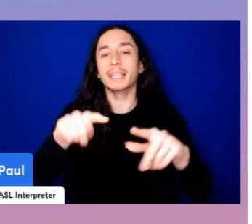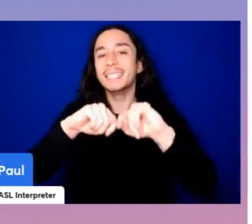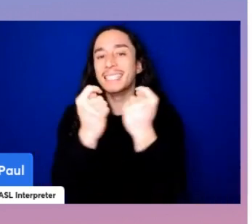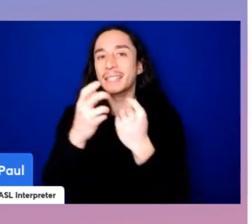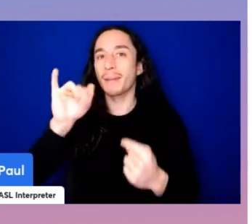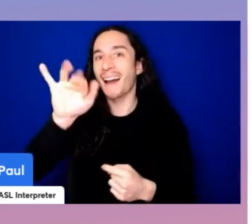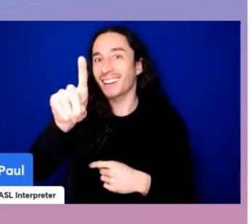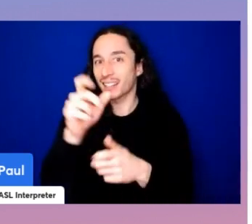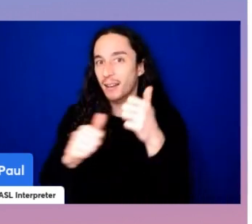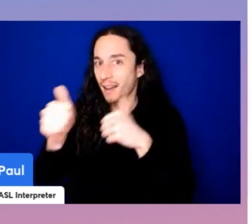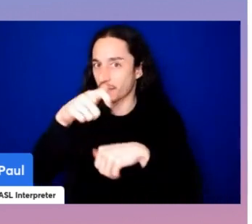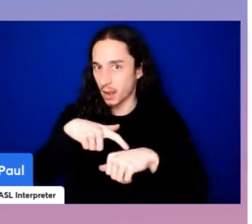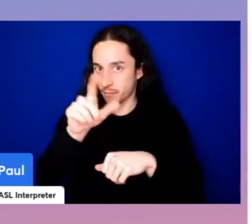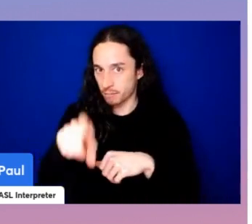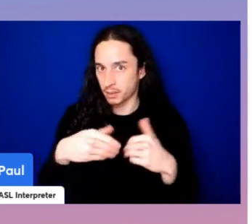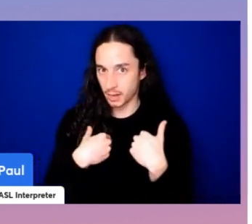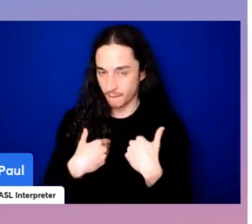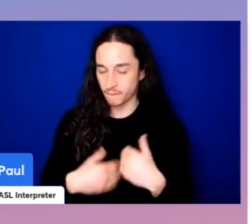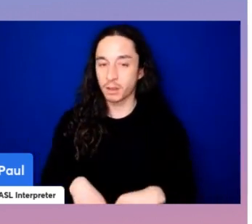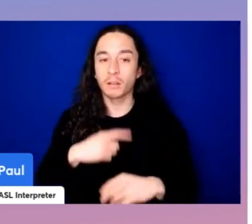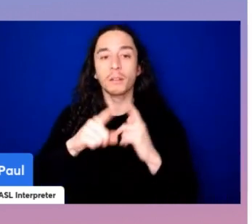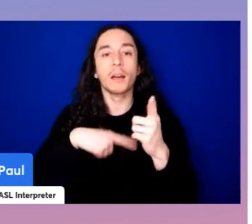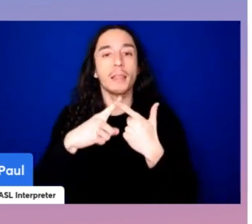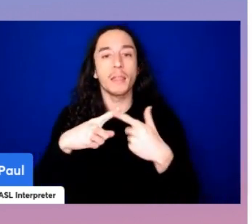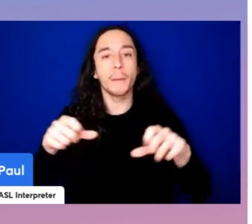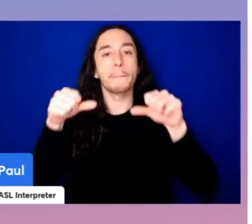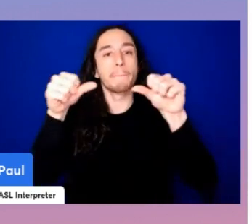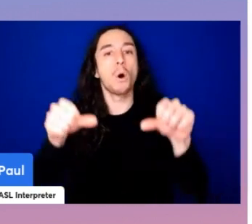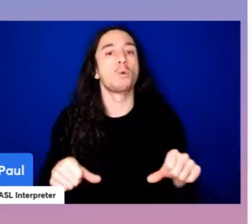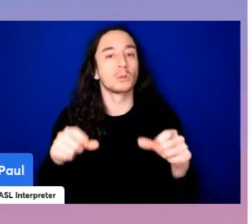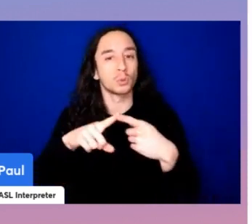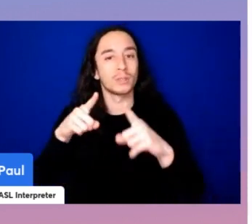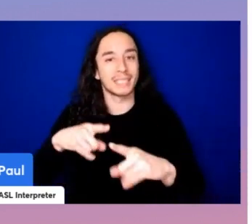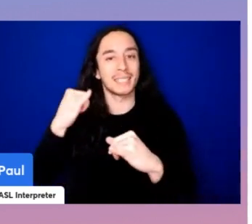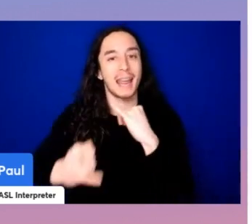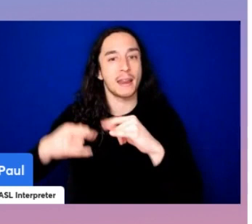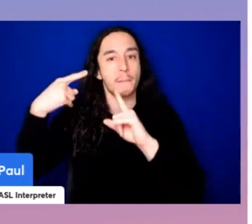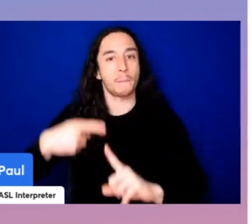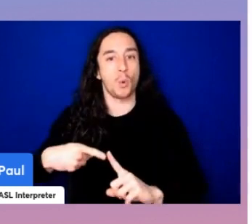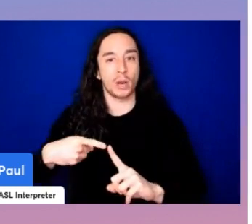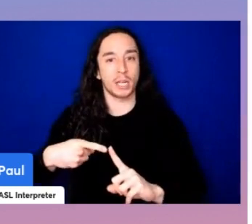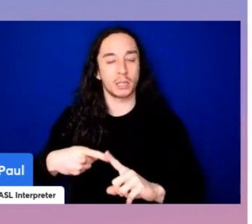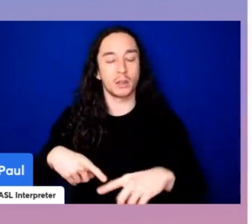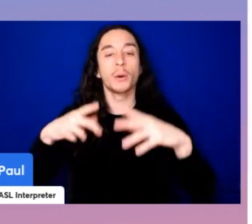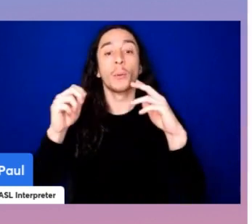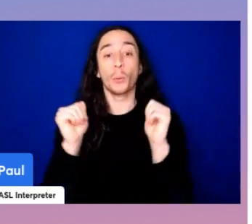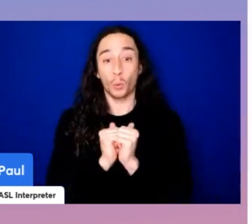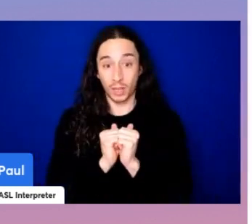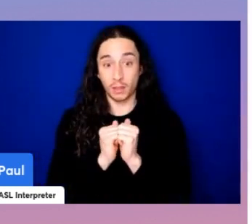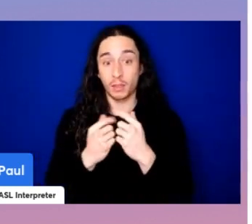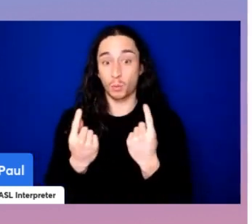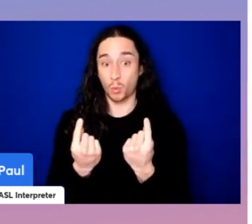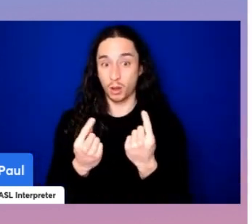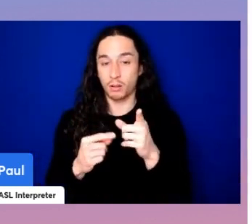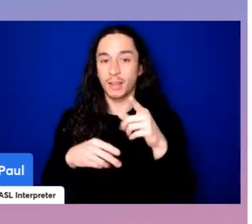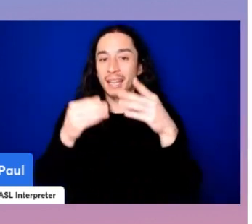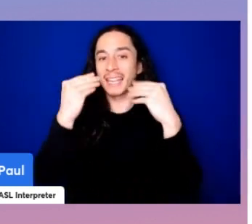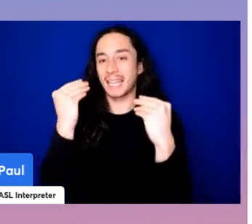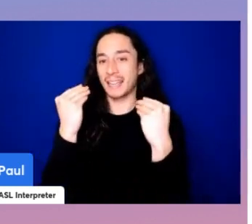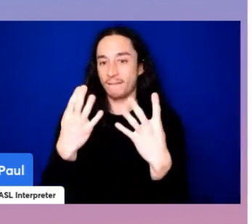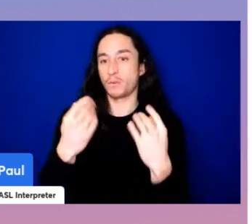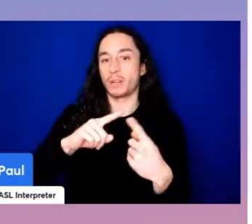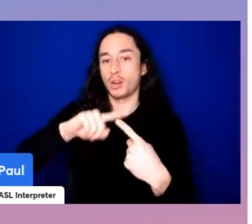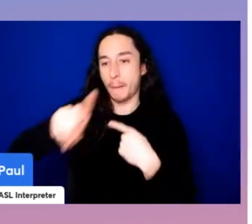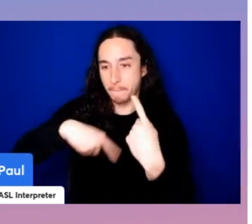of time. And then we make a post to this endpoint with the information